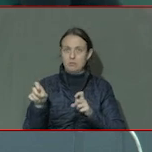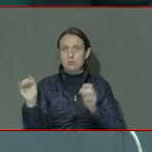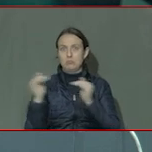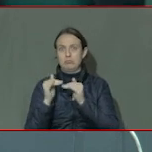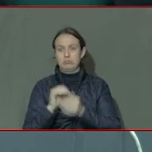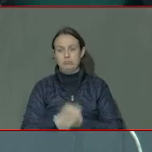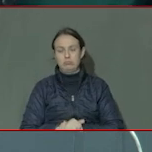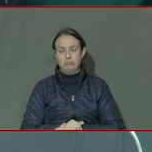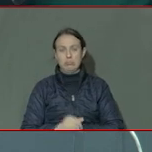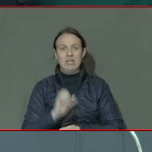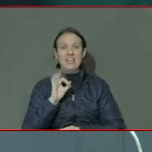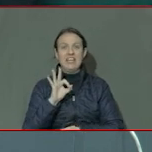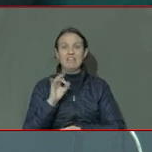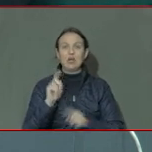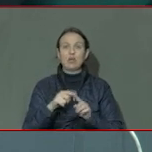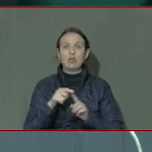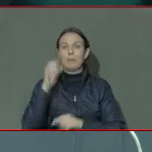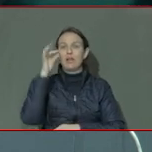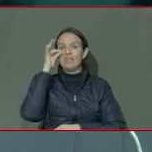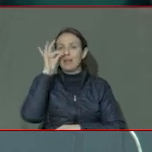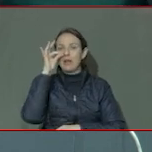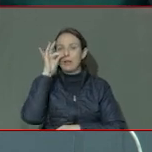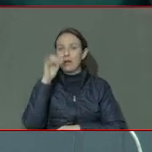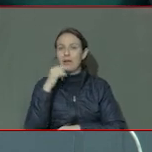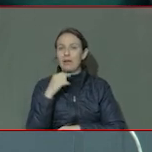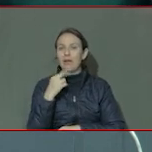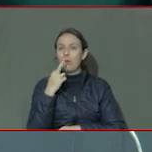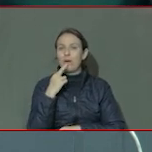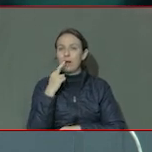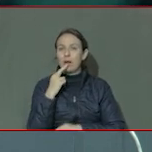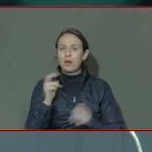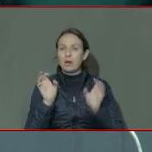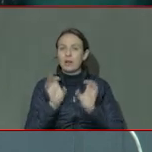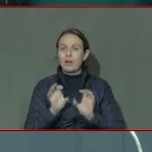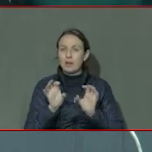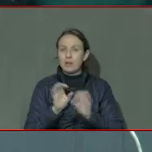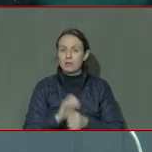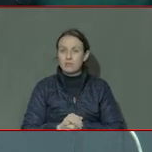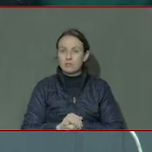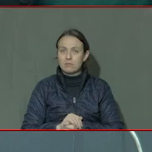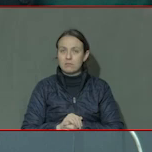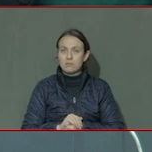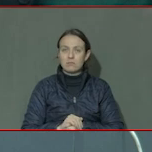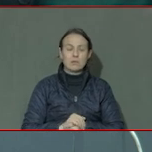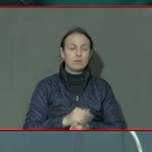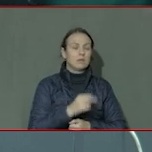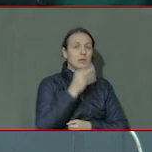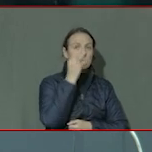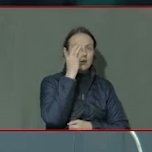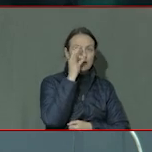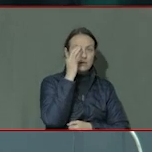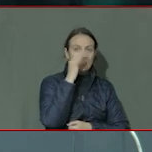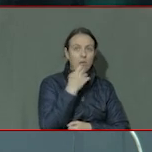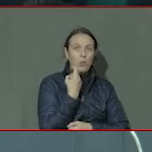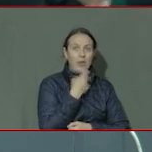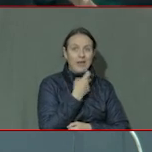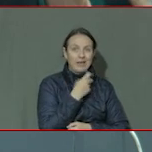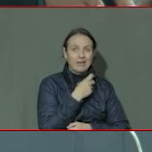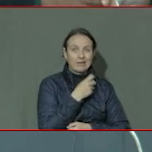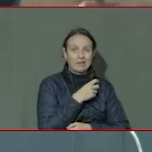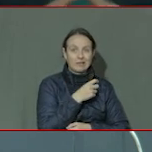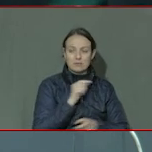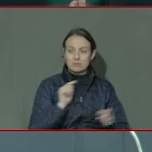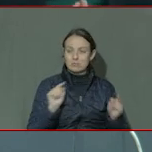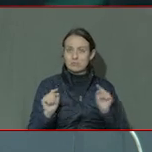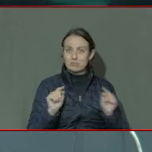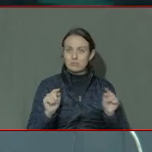If we have a flower that is red and we breed it with a flower that is white, and then the